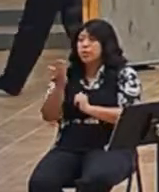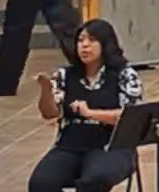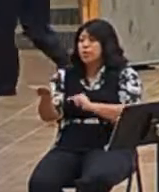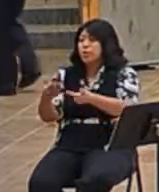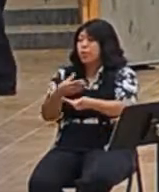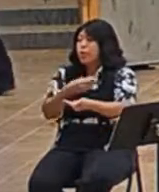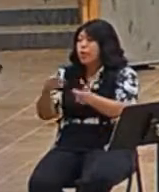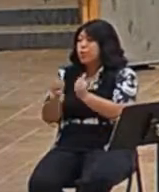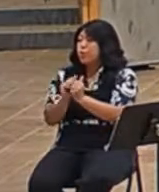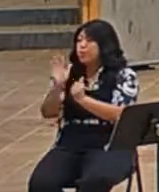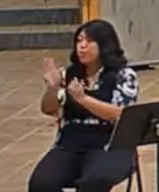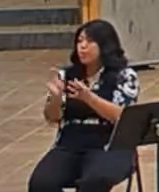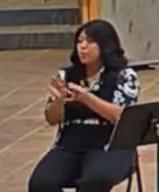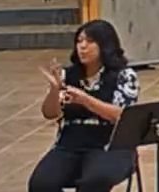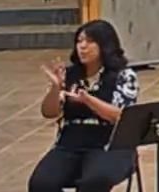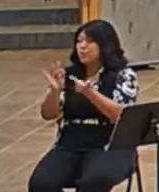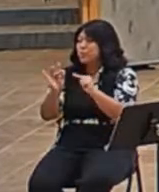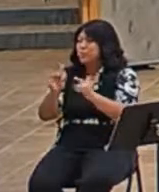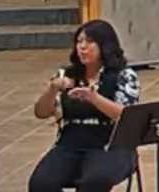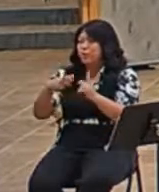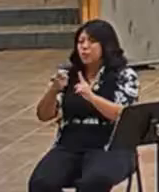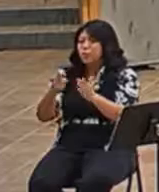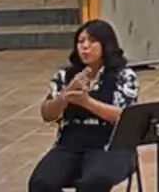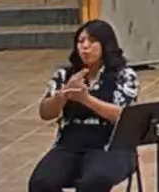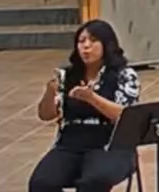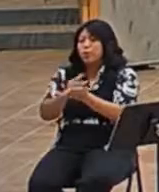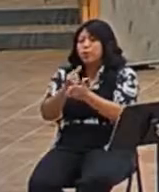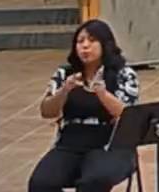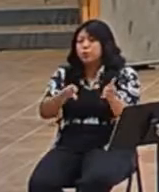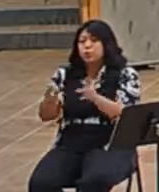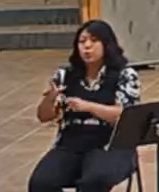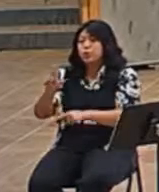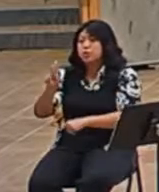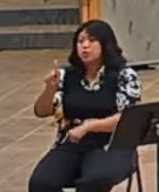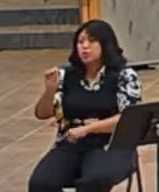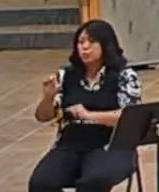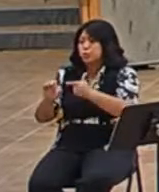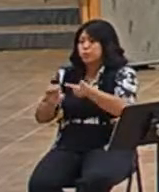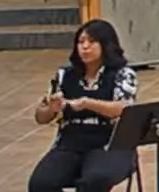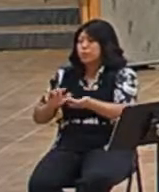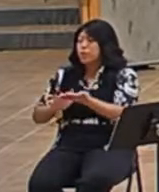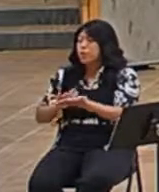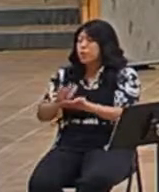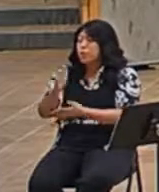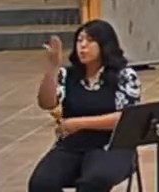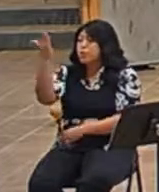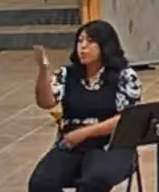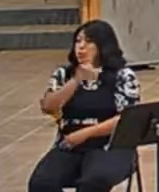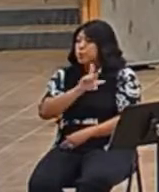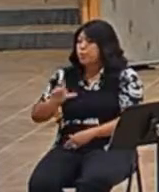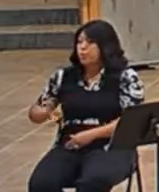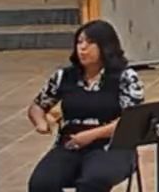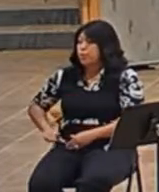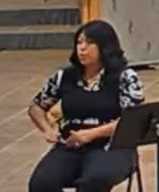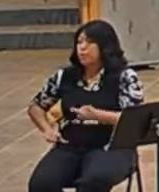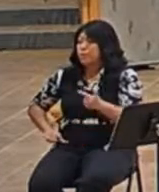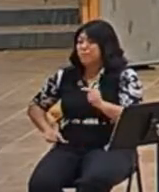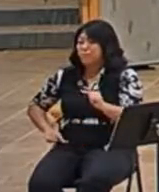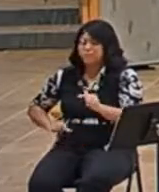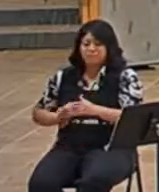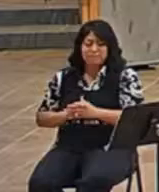The Lord be with you. And with your spirit. A reading from the Holy Gospel according to Luke. Glory to you,